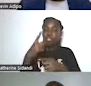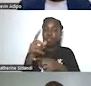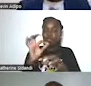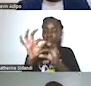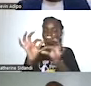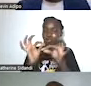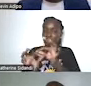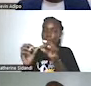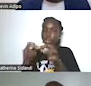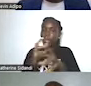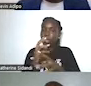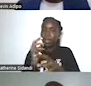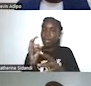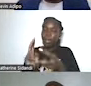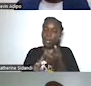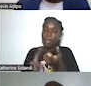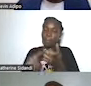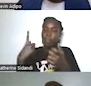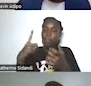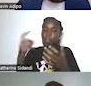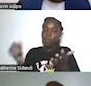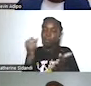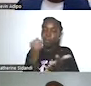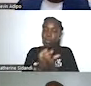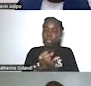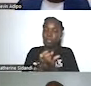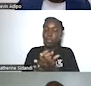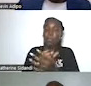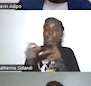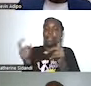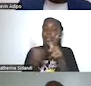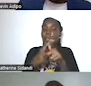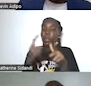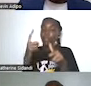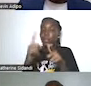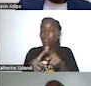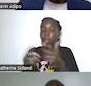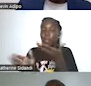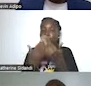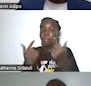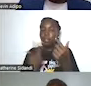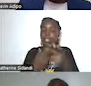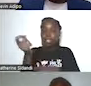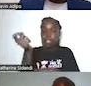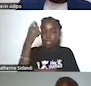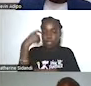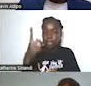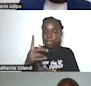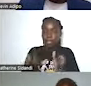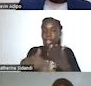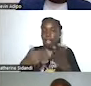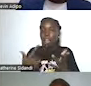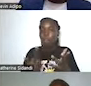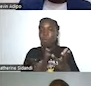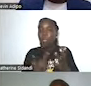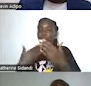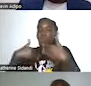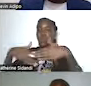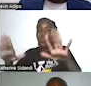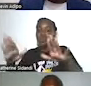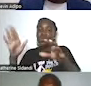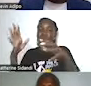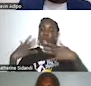who are there within at the start of the period. So this one will help us to understand at what rate are we losing people.